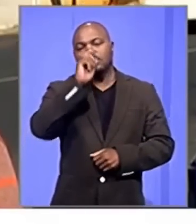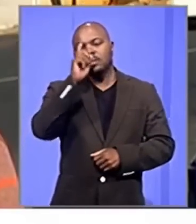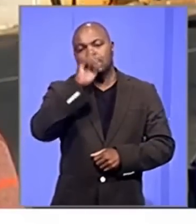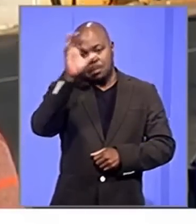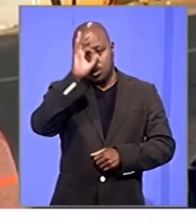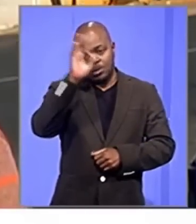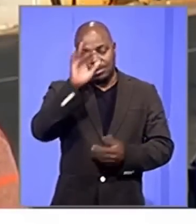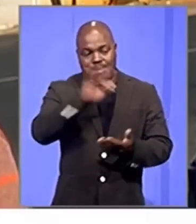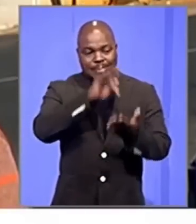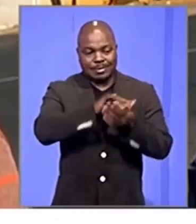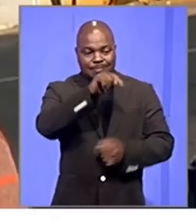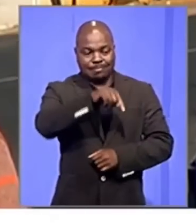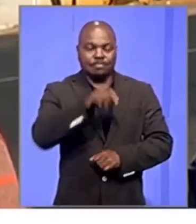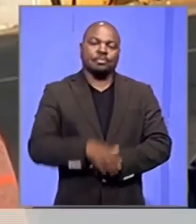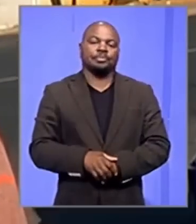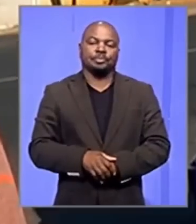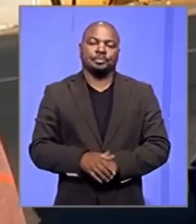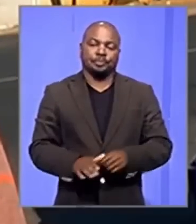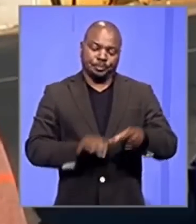station, and